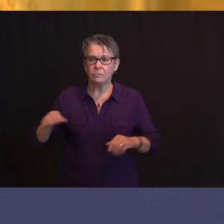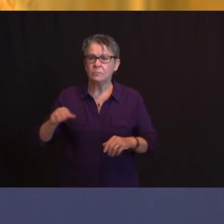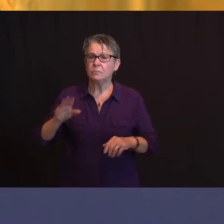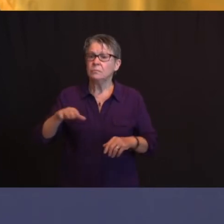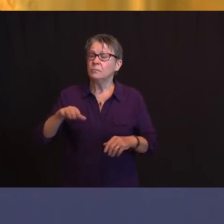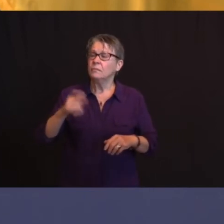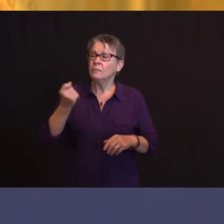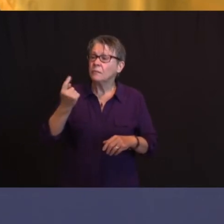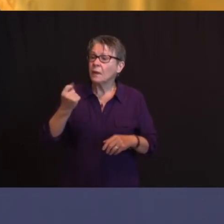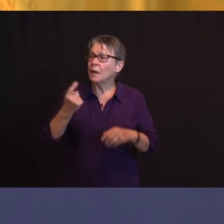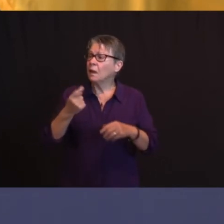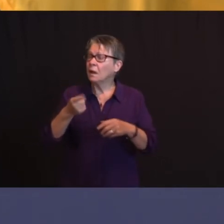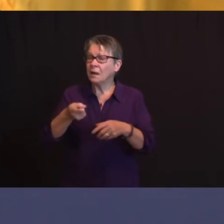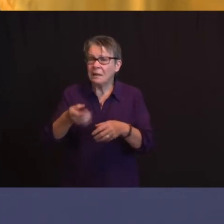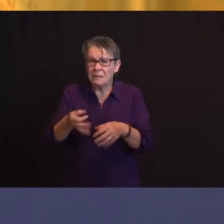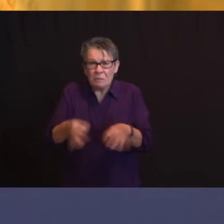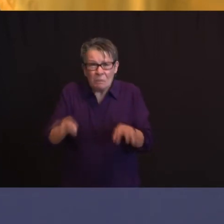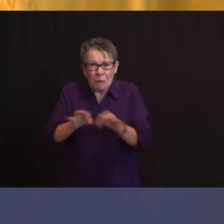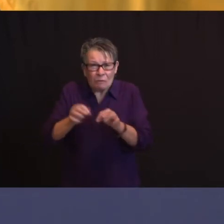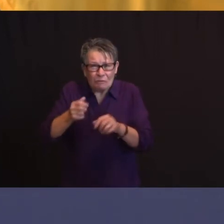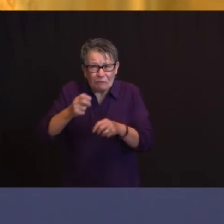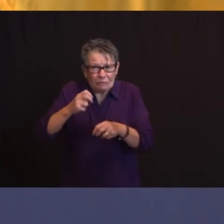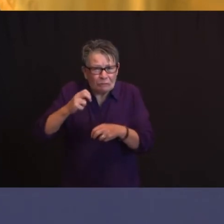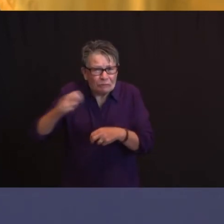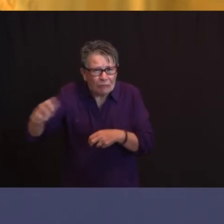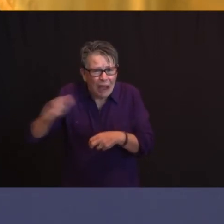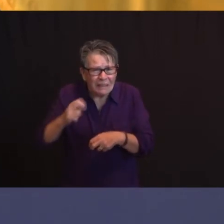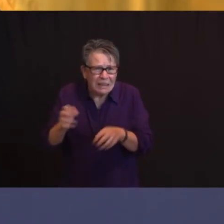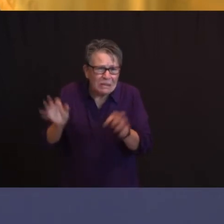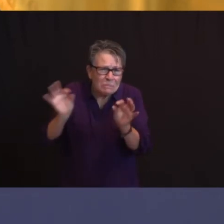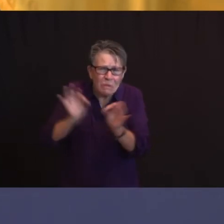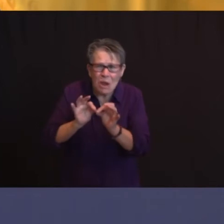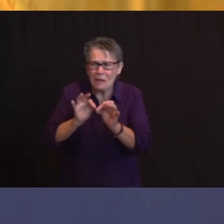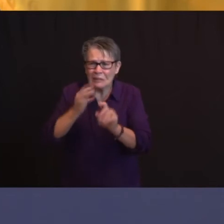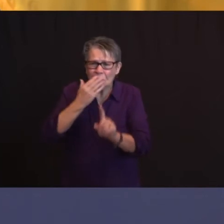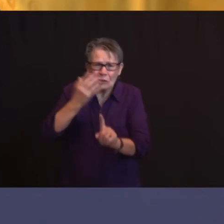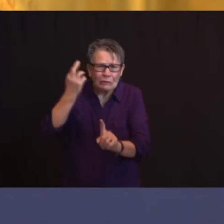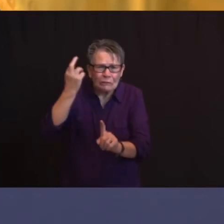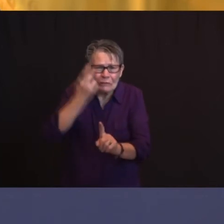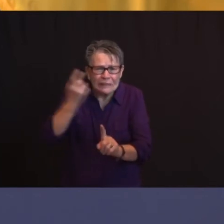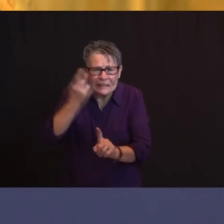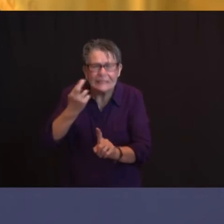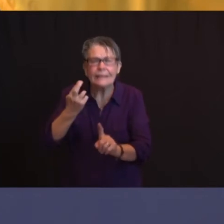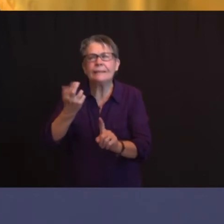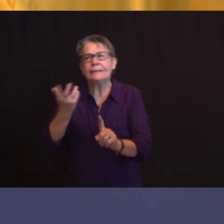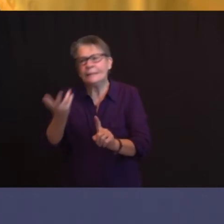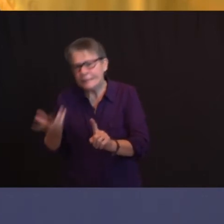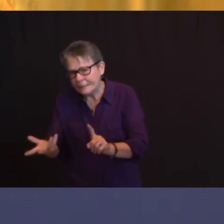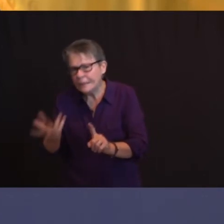Transient travel is kind of a combo. You're going to work across the Hudson or Delaware, and you're coming home at the end of the day.